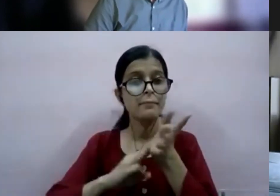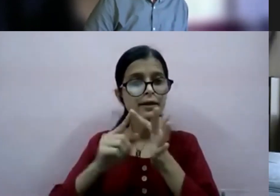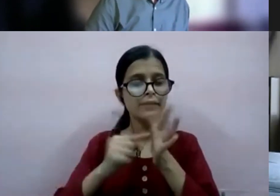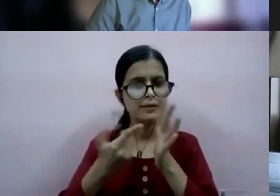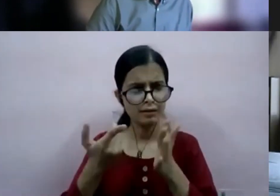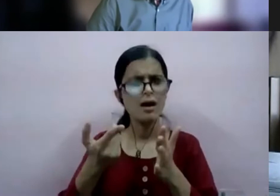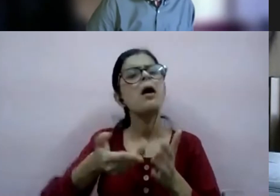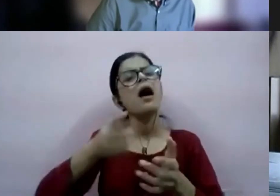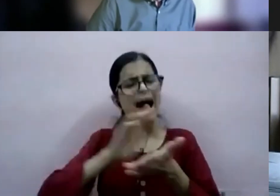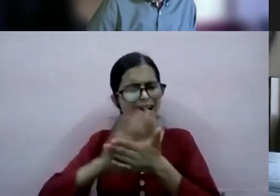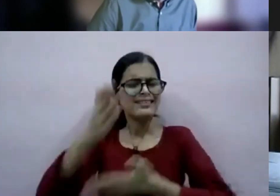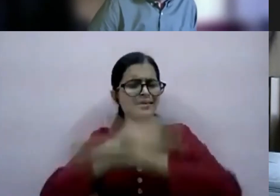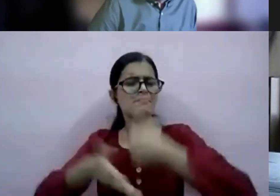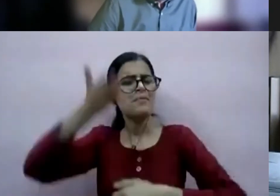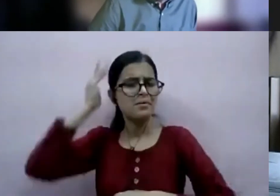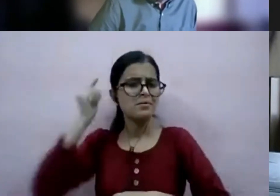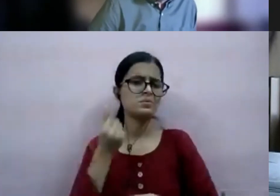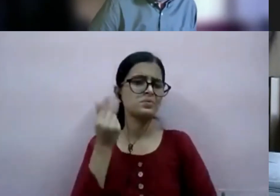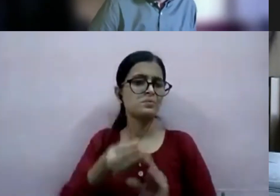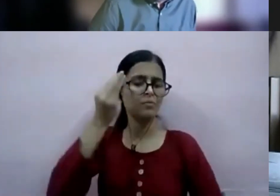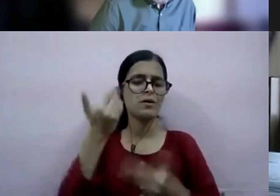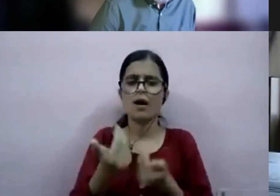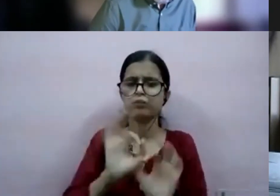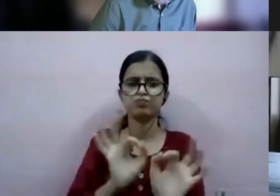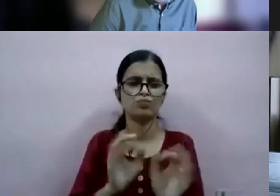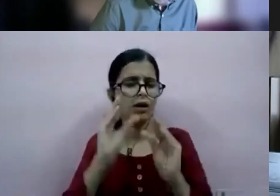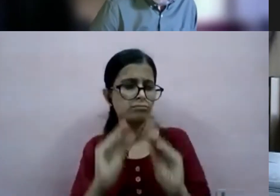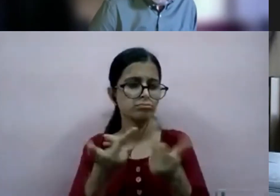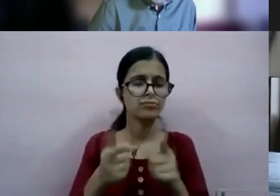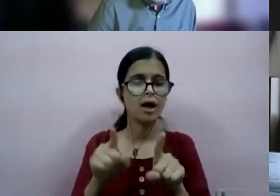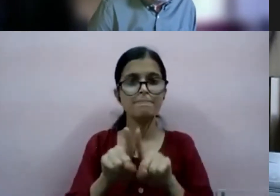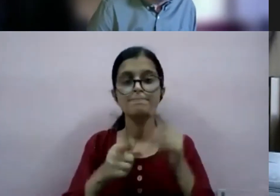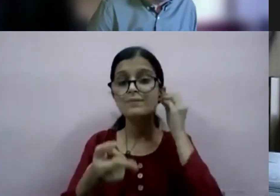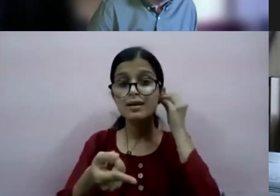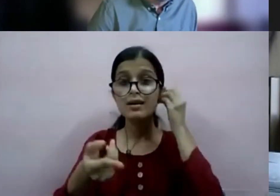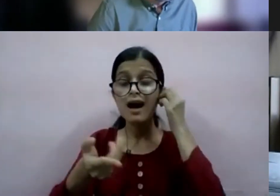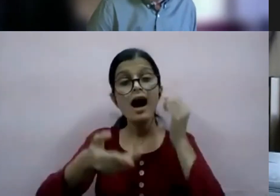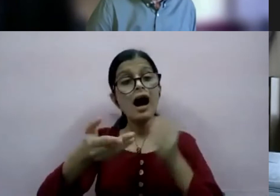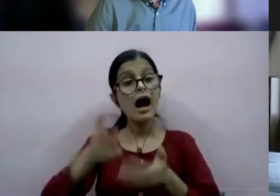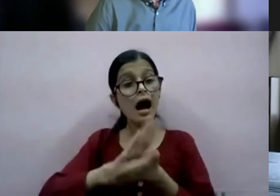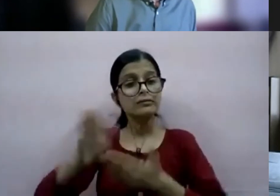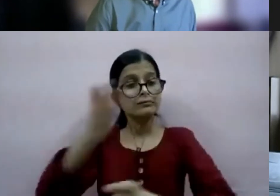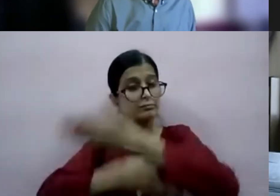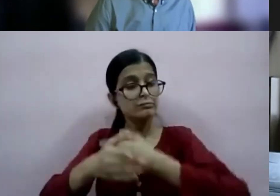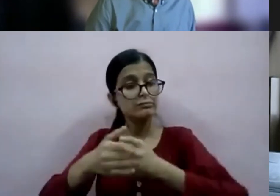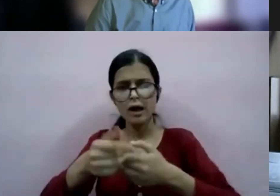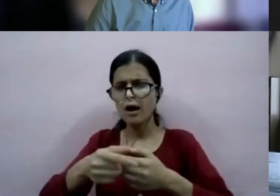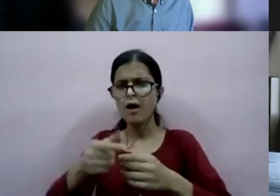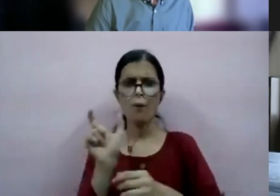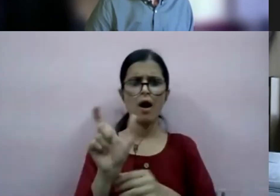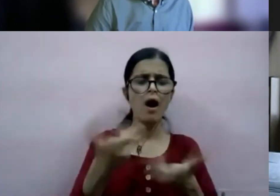use. I think it has uncomfortable historical origins, and disabled